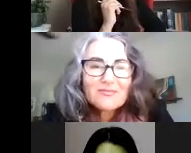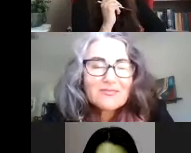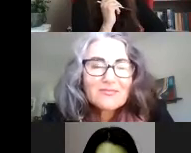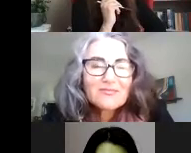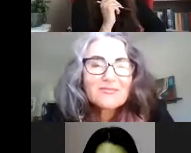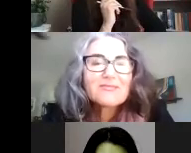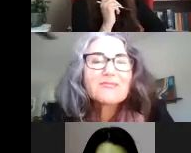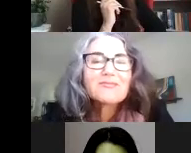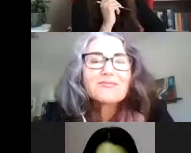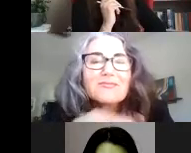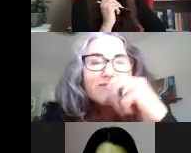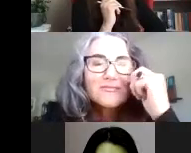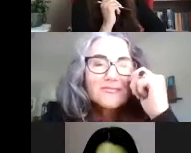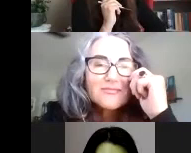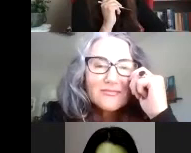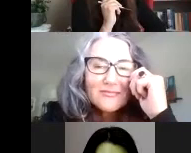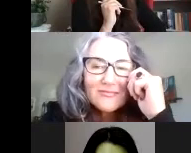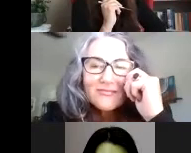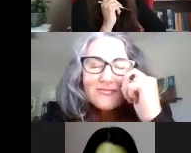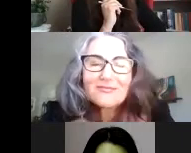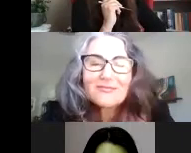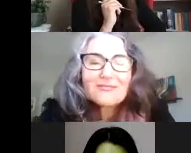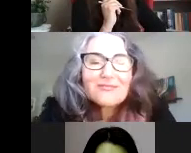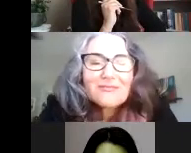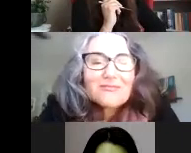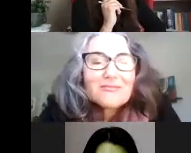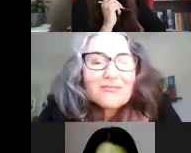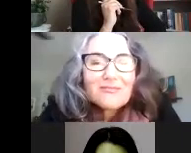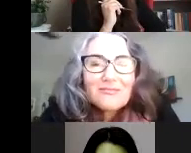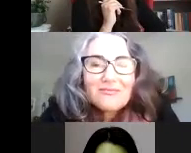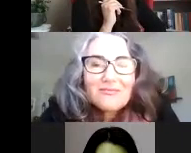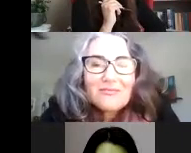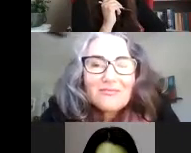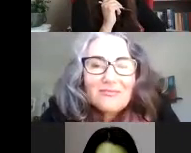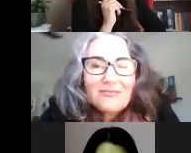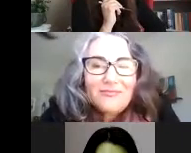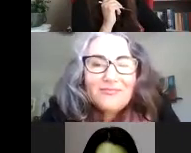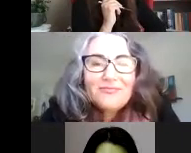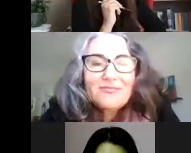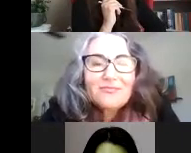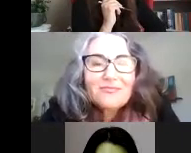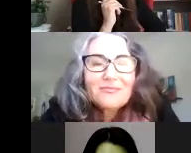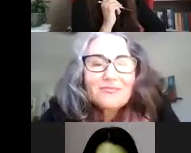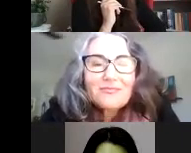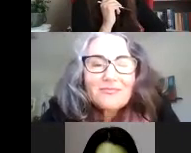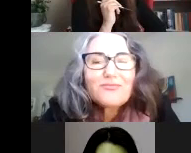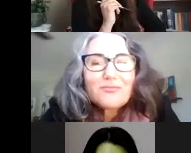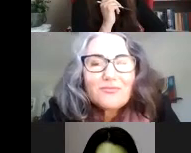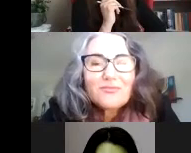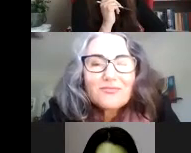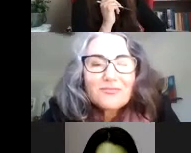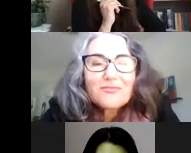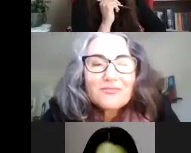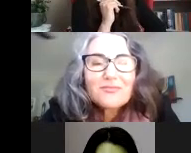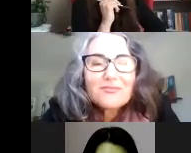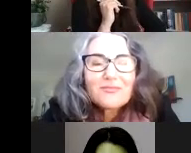and probably the one thing that we always mention about is the iconic and historic and famous